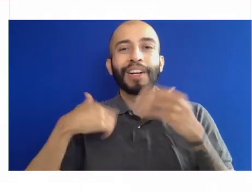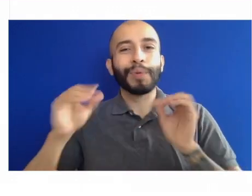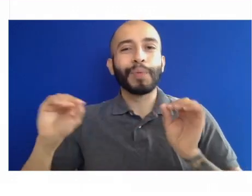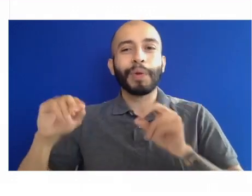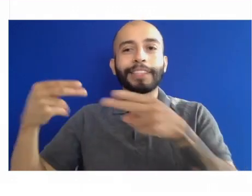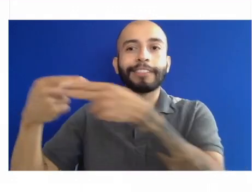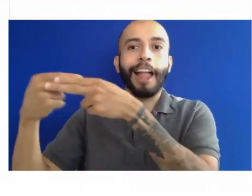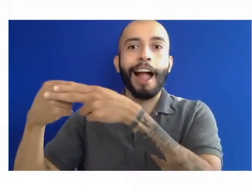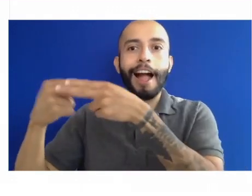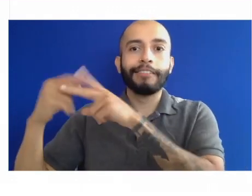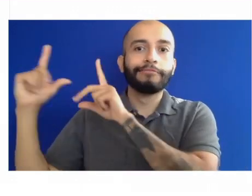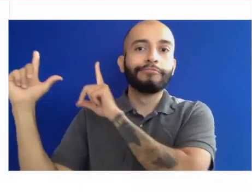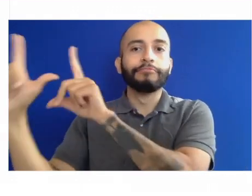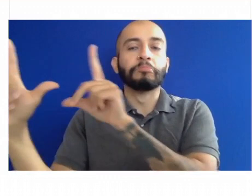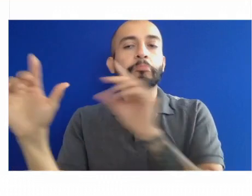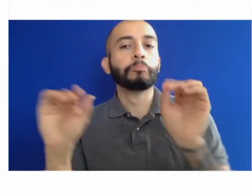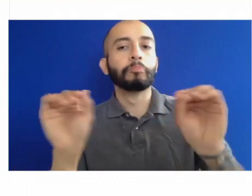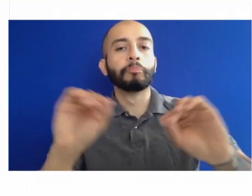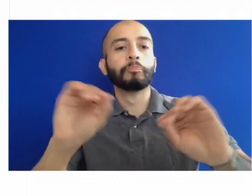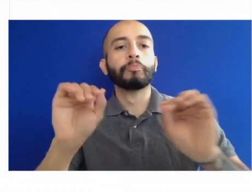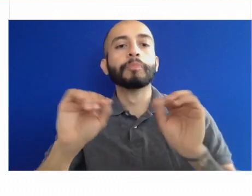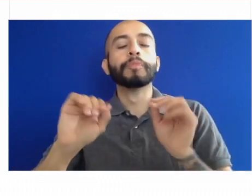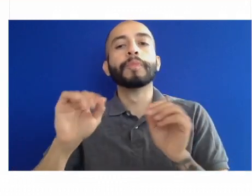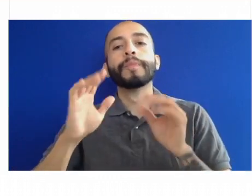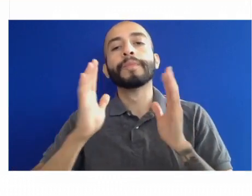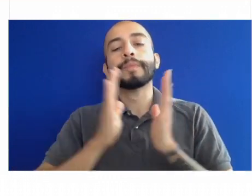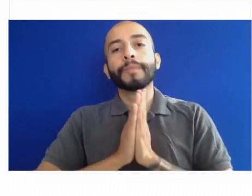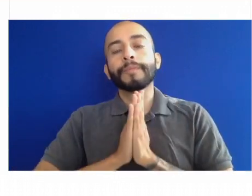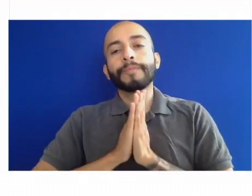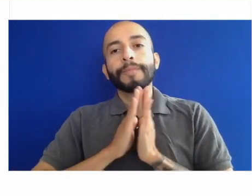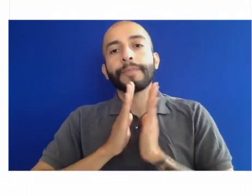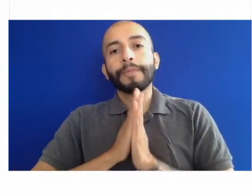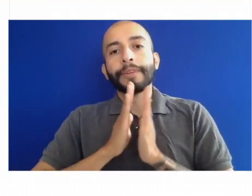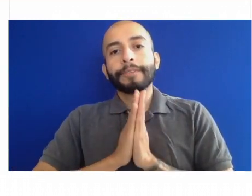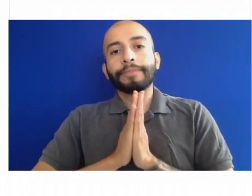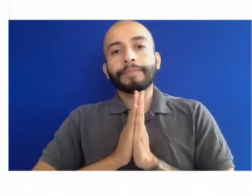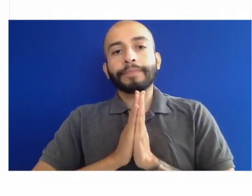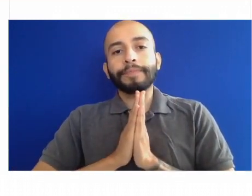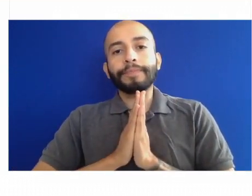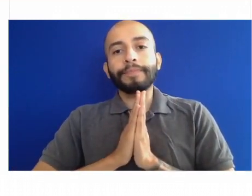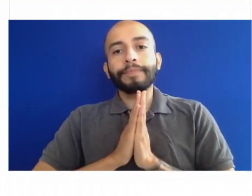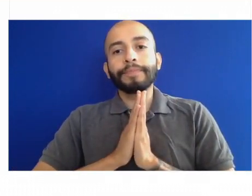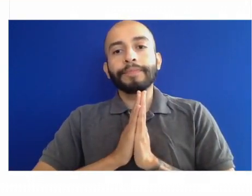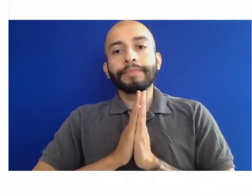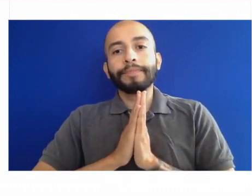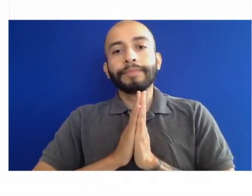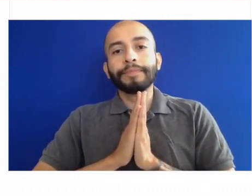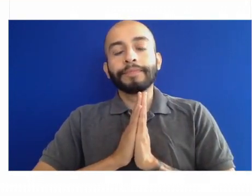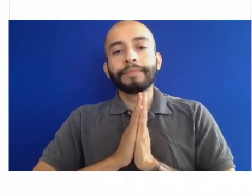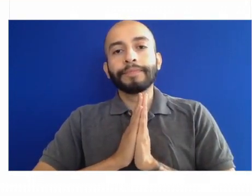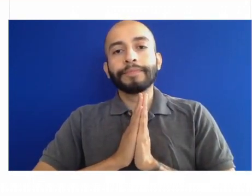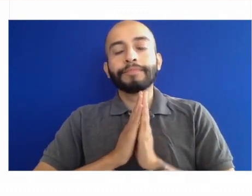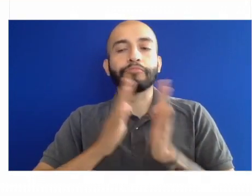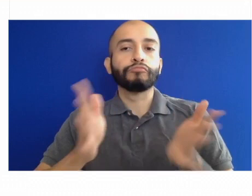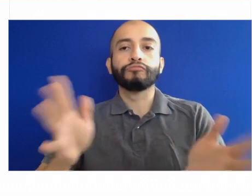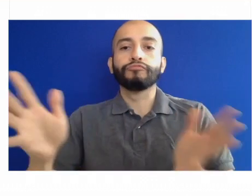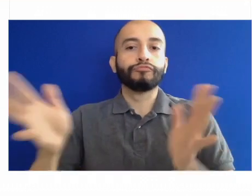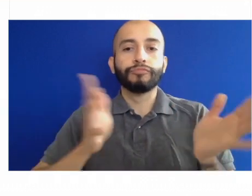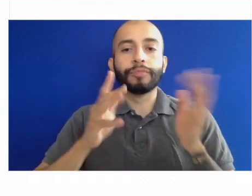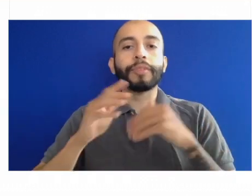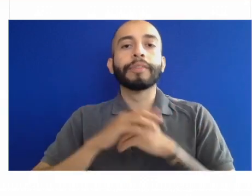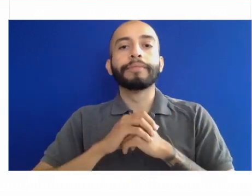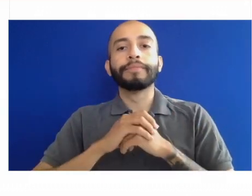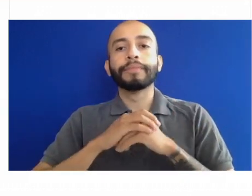But I think as Tara explained very well just now, there's a great impetus to reduce